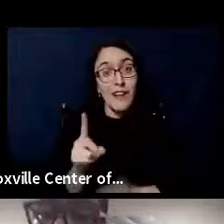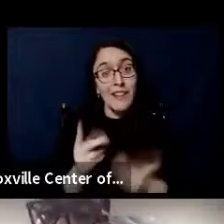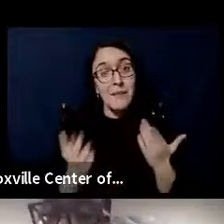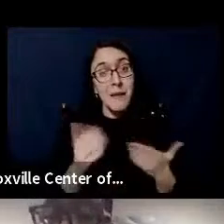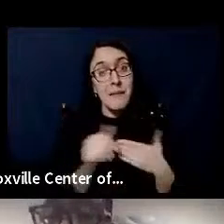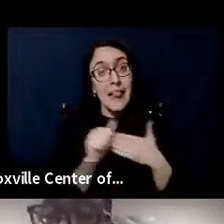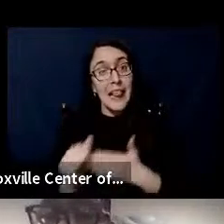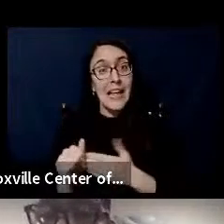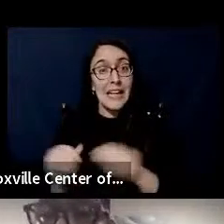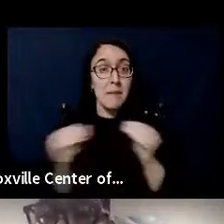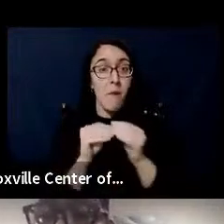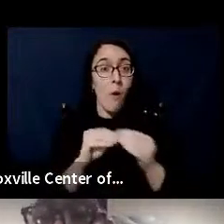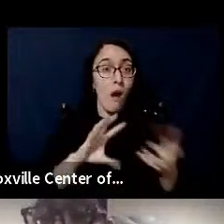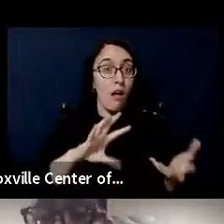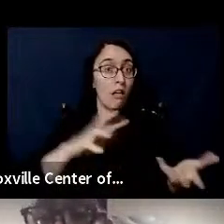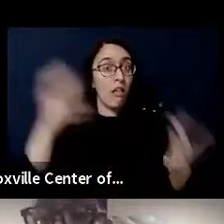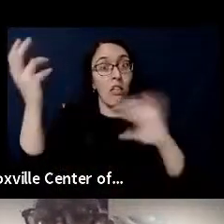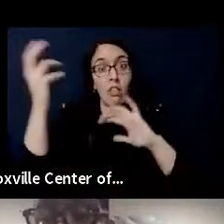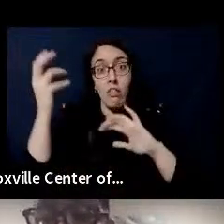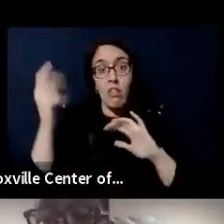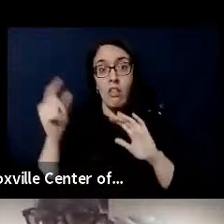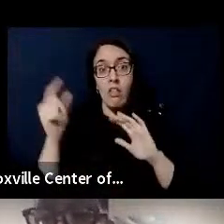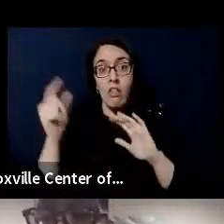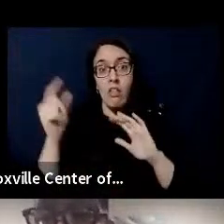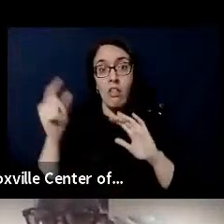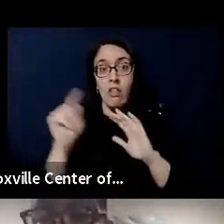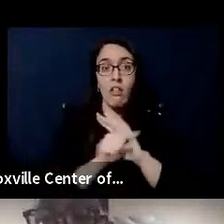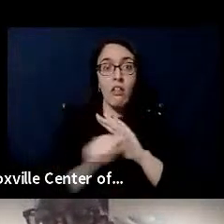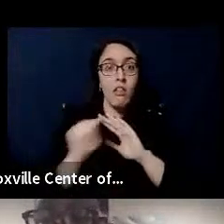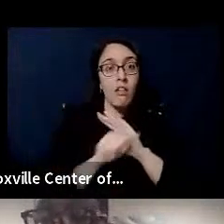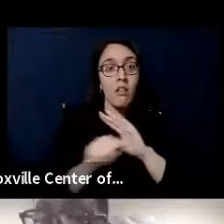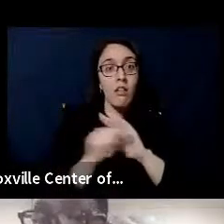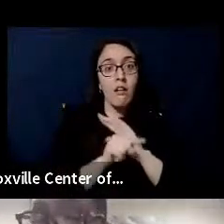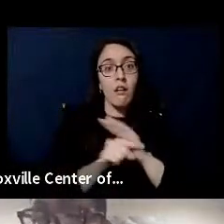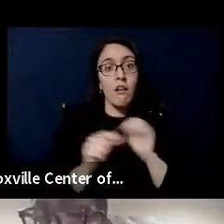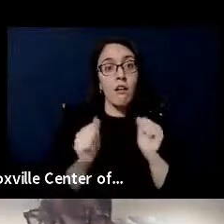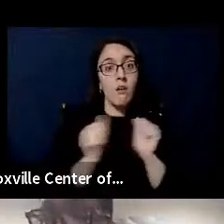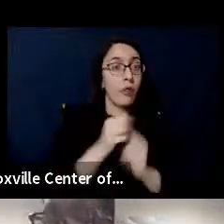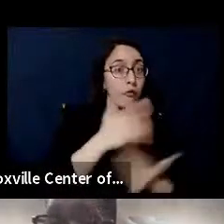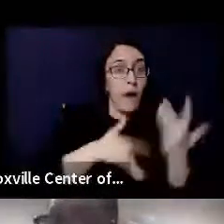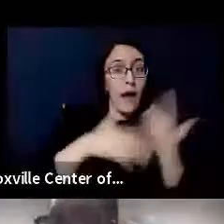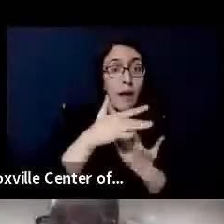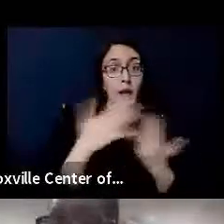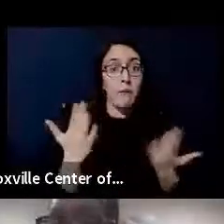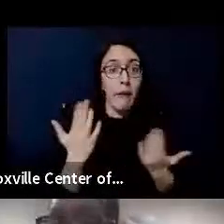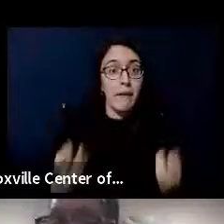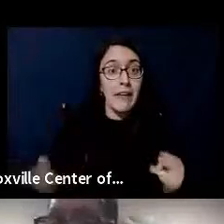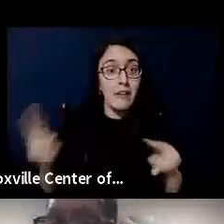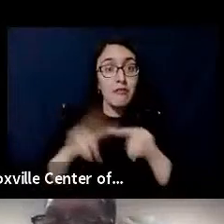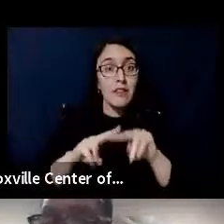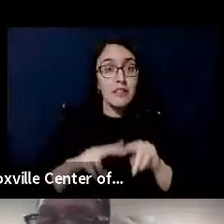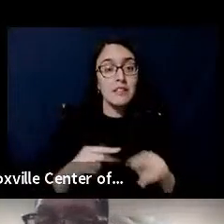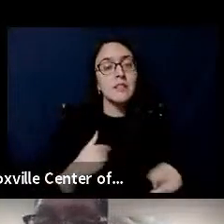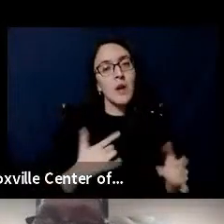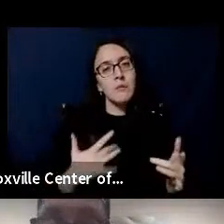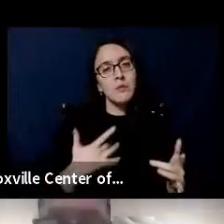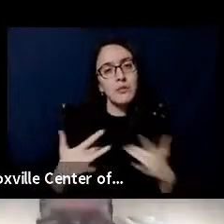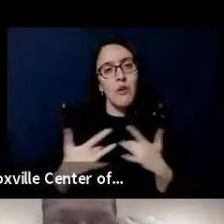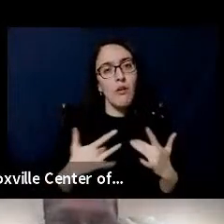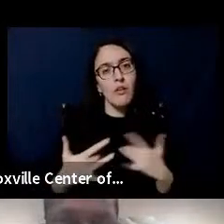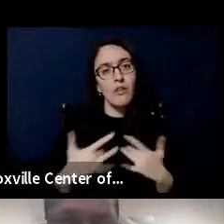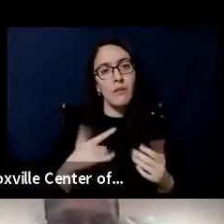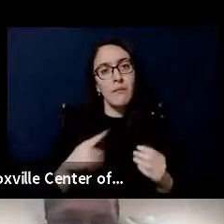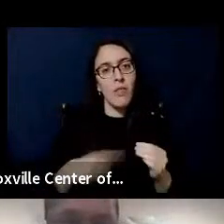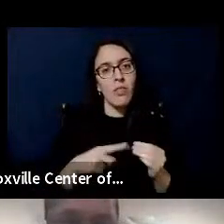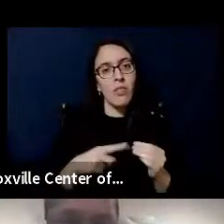lead to more discord and maybe have things even worse in terms of crowds and social distancing. I just remain concerned about